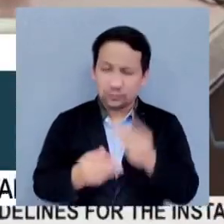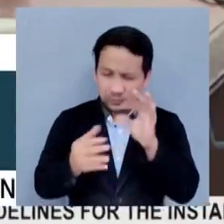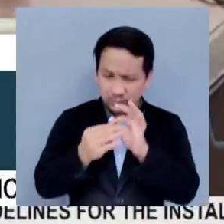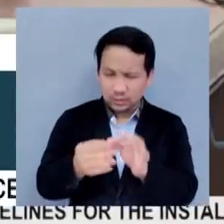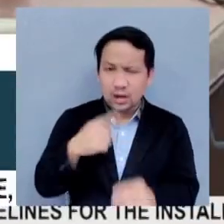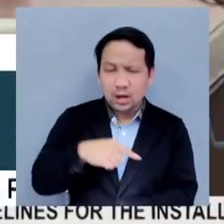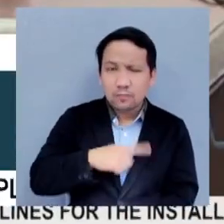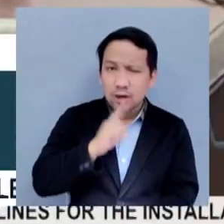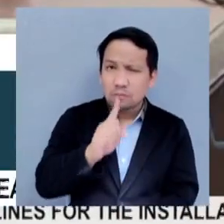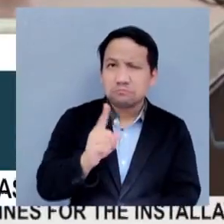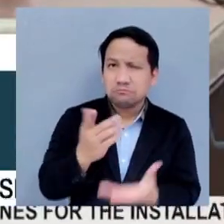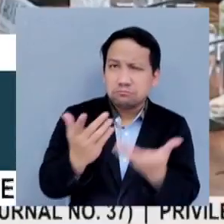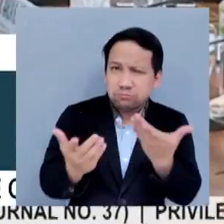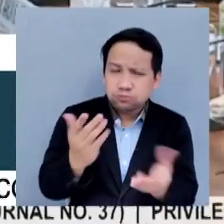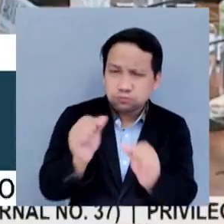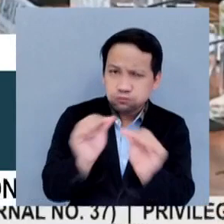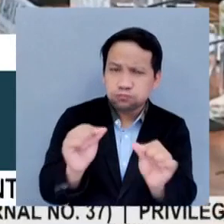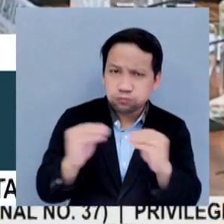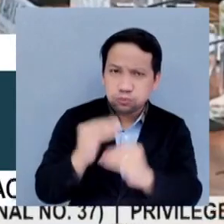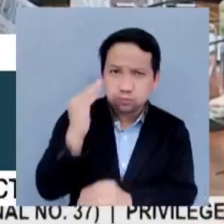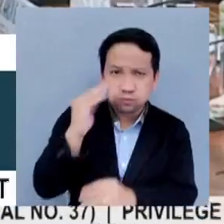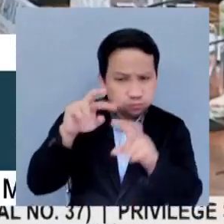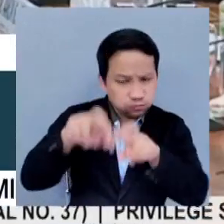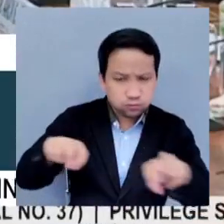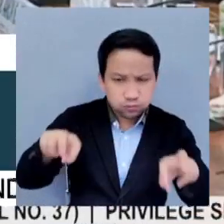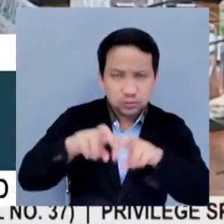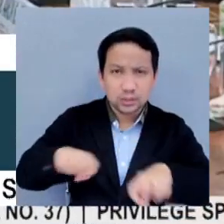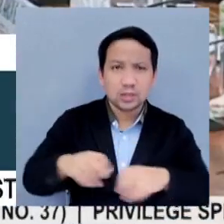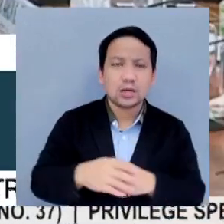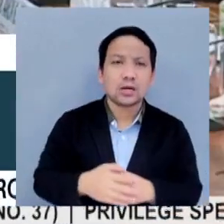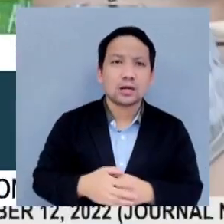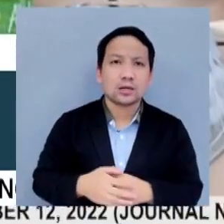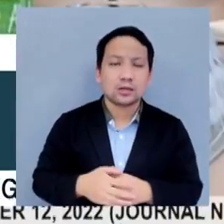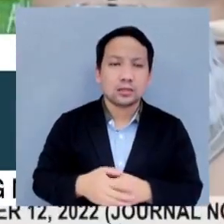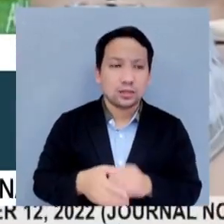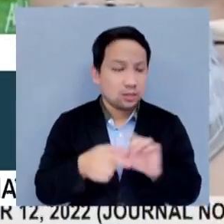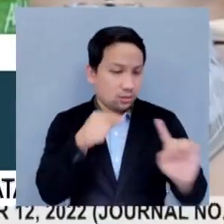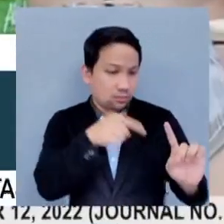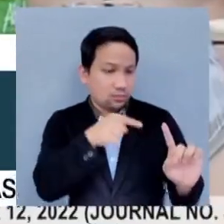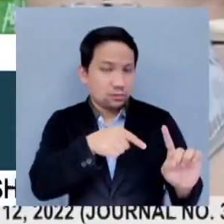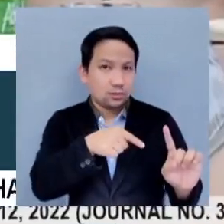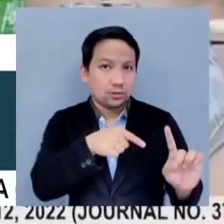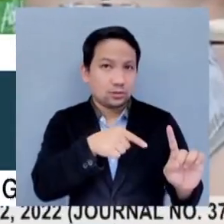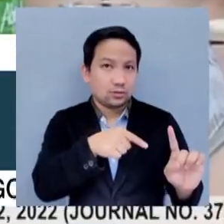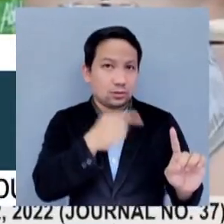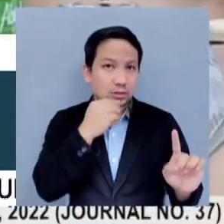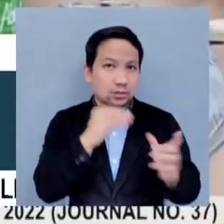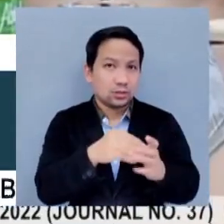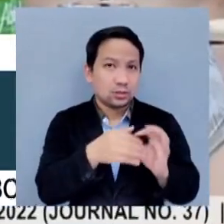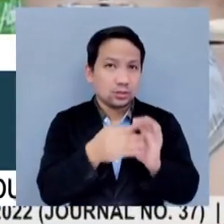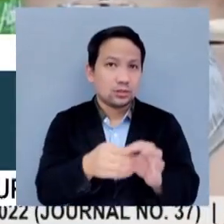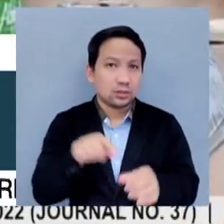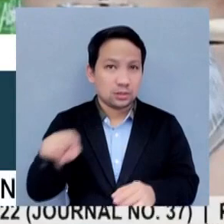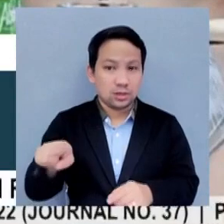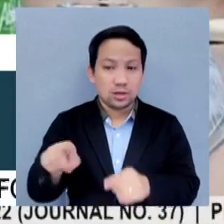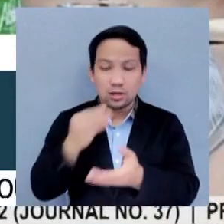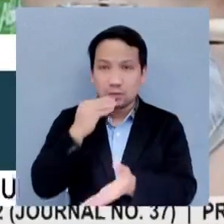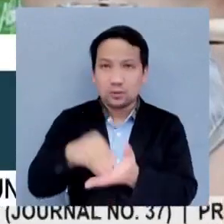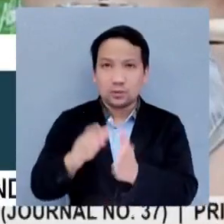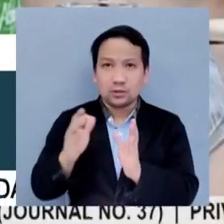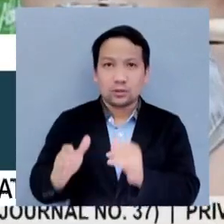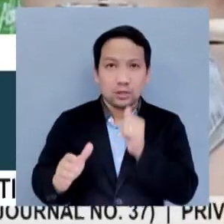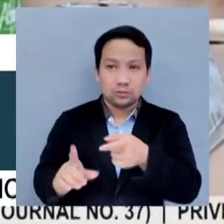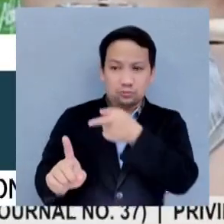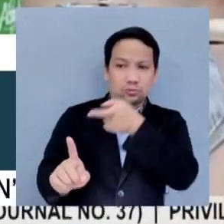nyo, we have to investigate. This committee is not trying to shoot the messenger. In this case, you are the messenger. We are not trying to shoot you